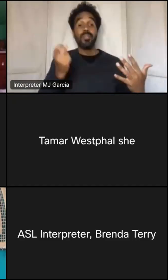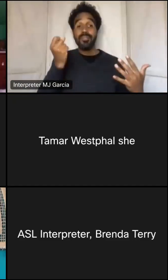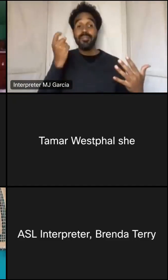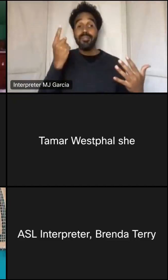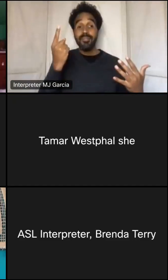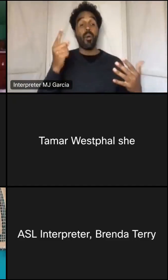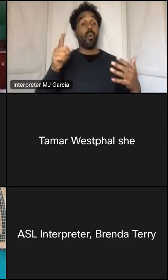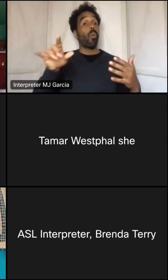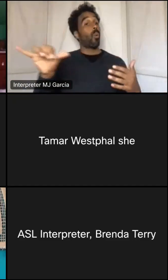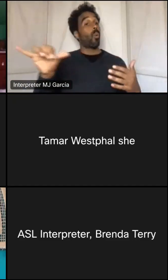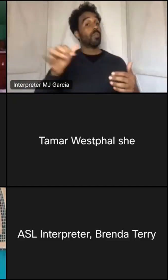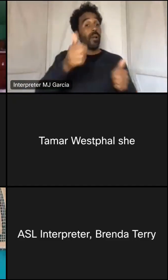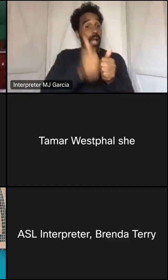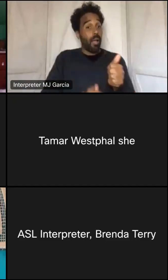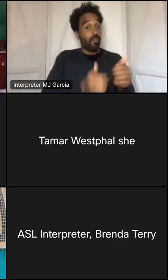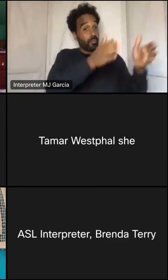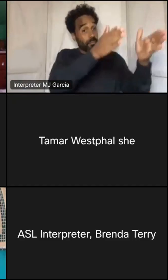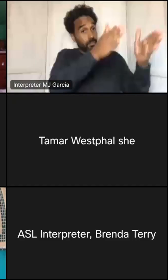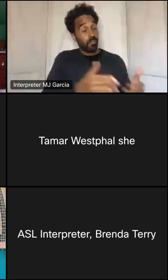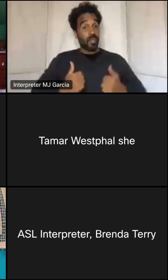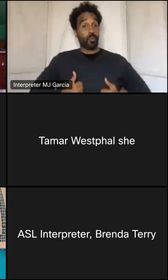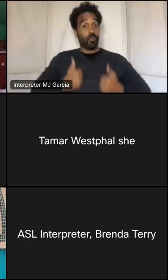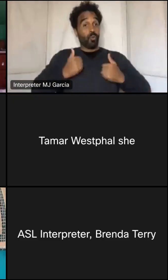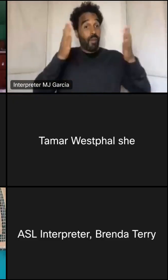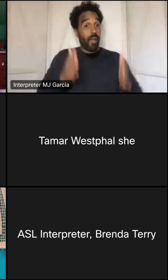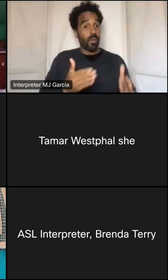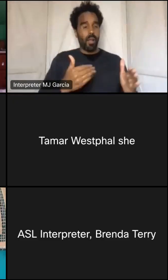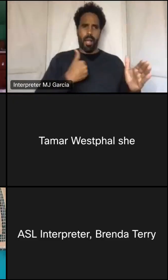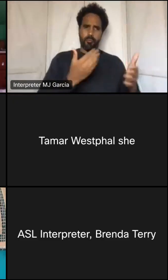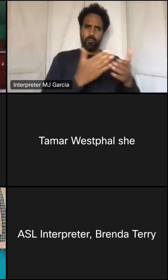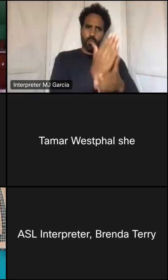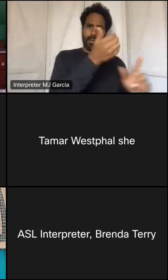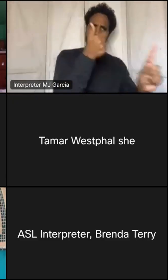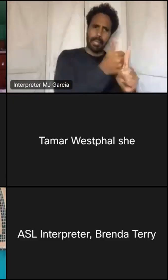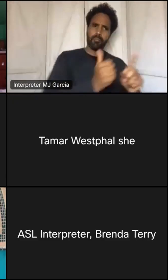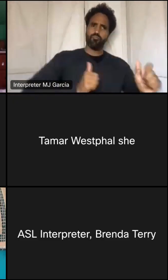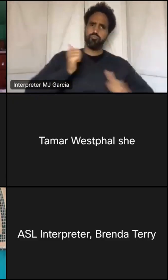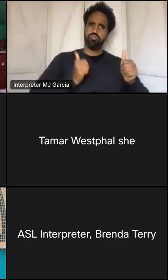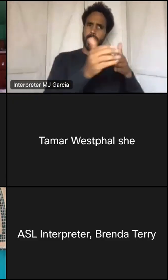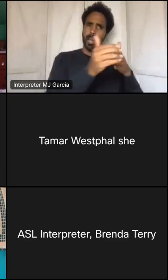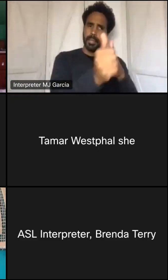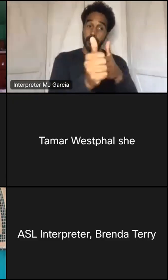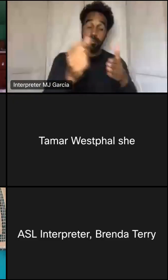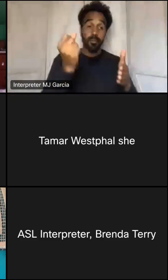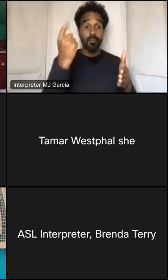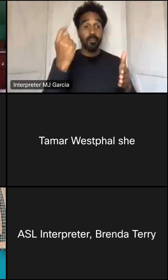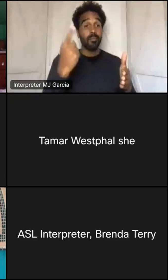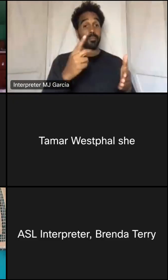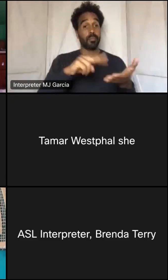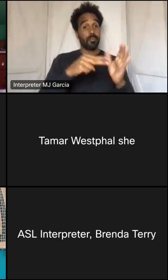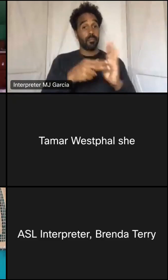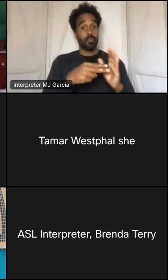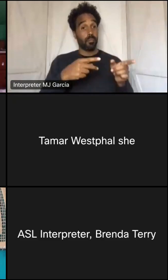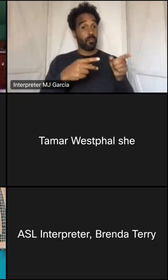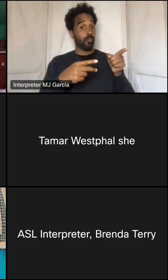right to lead. And anything that we're doing with people is because it's what they would like to do